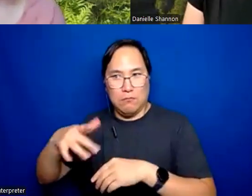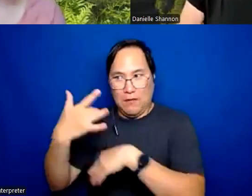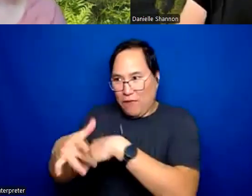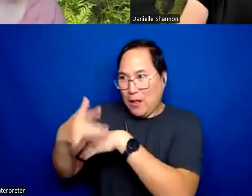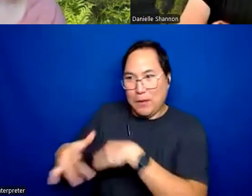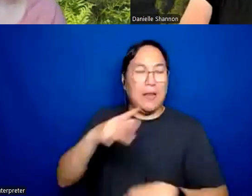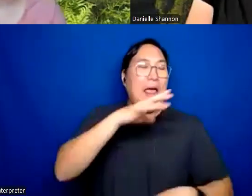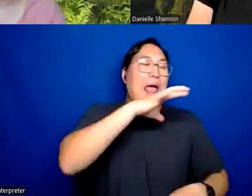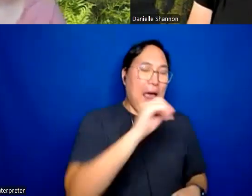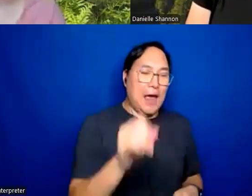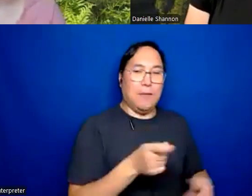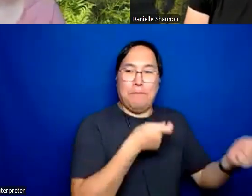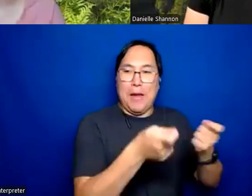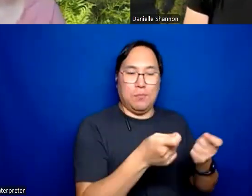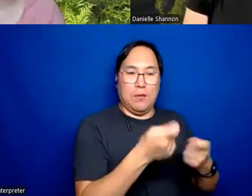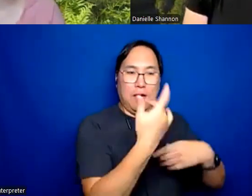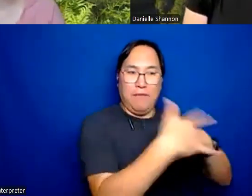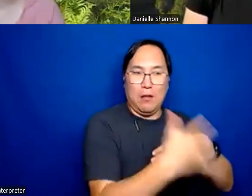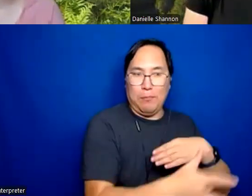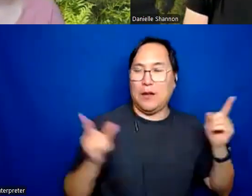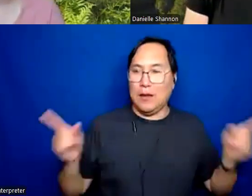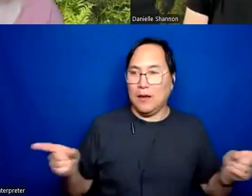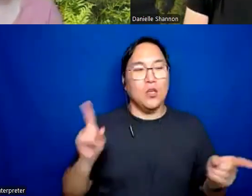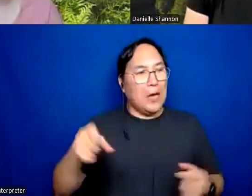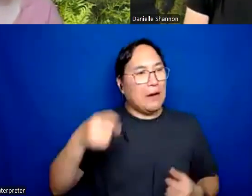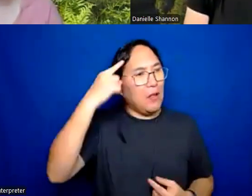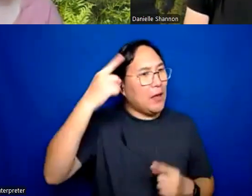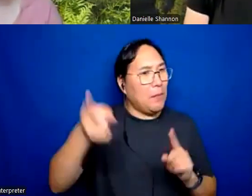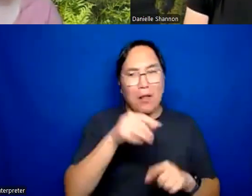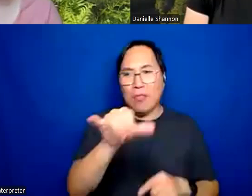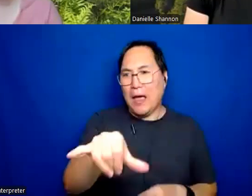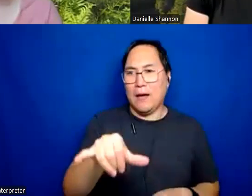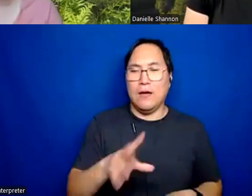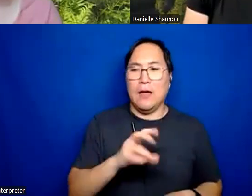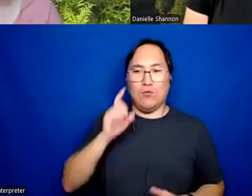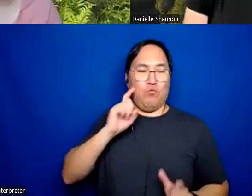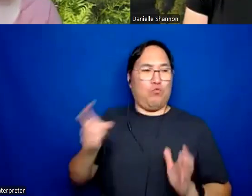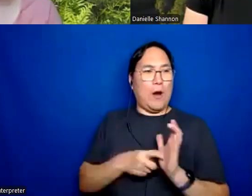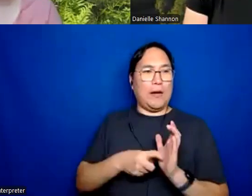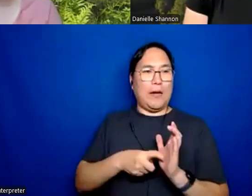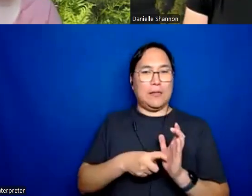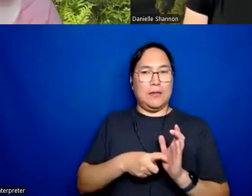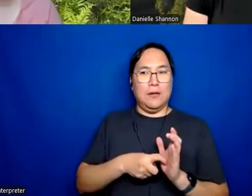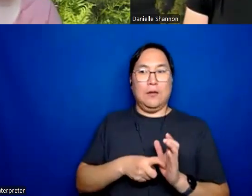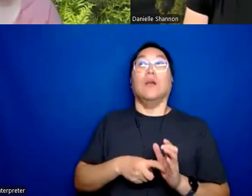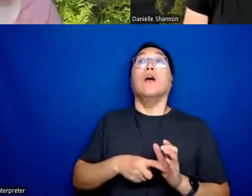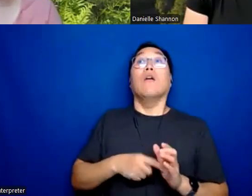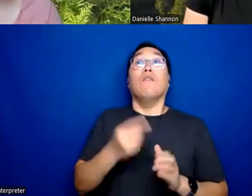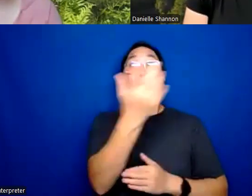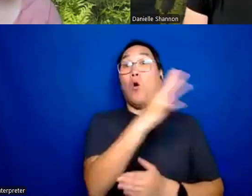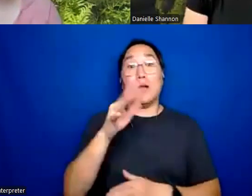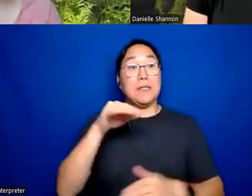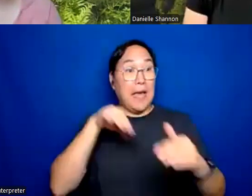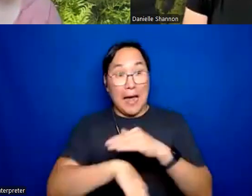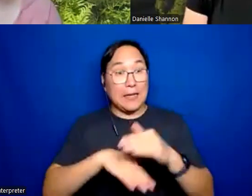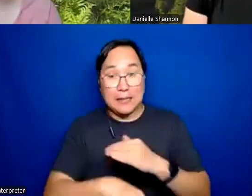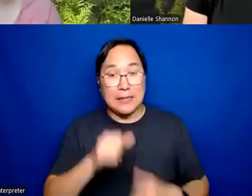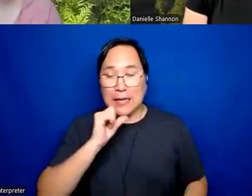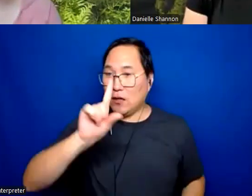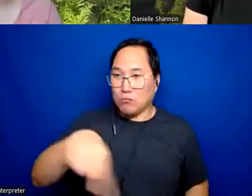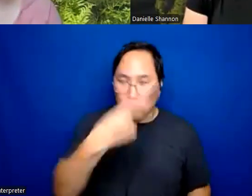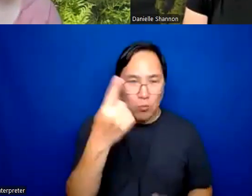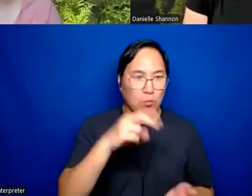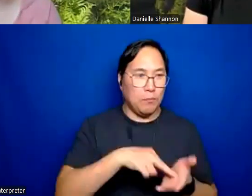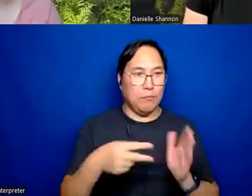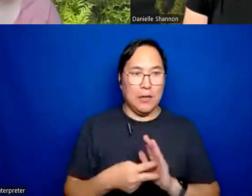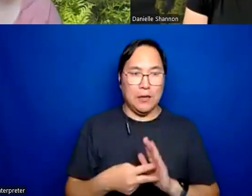of planning that we really need to think of. Just again, recognizing that access to forests is not just about